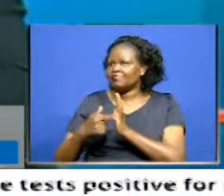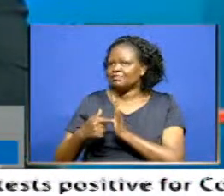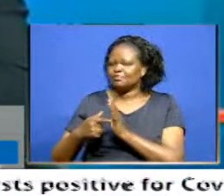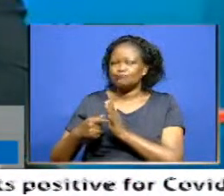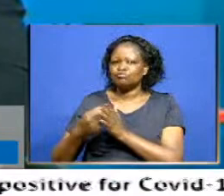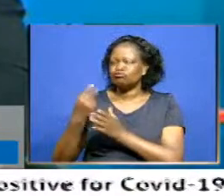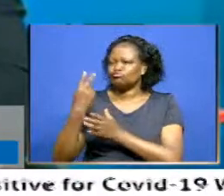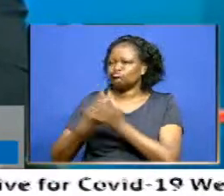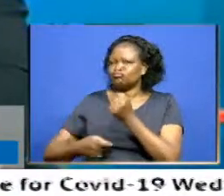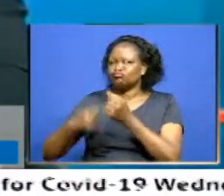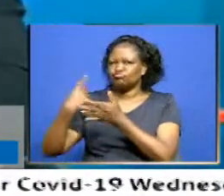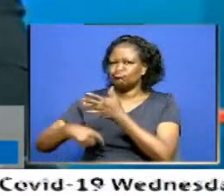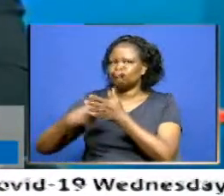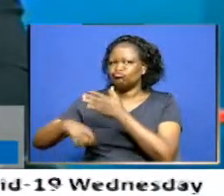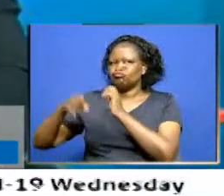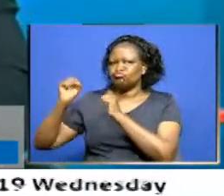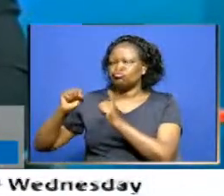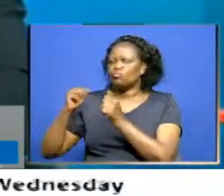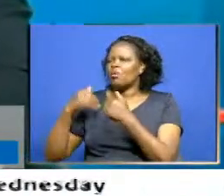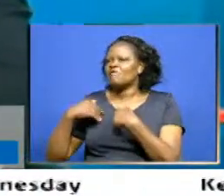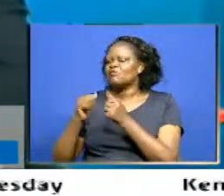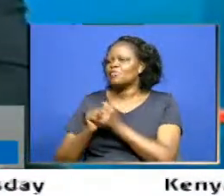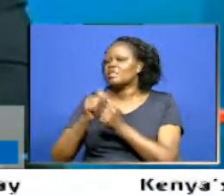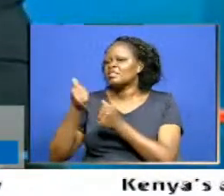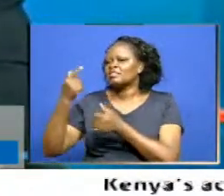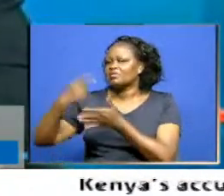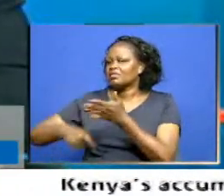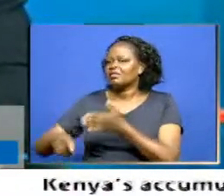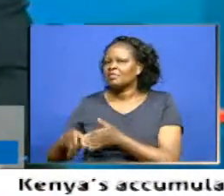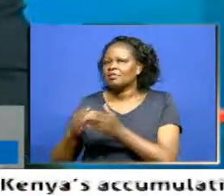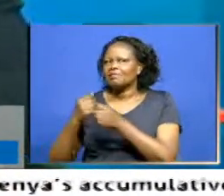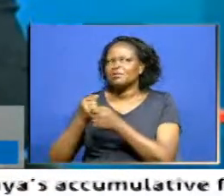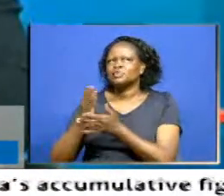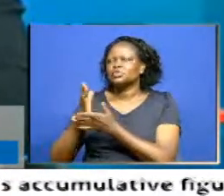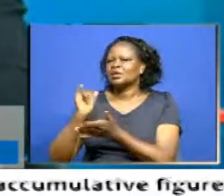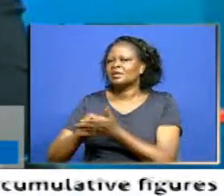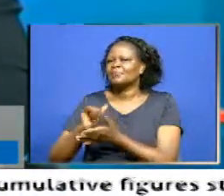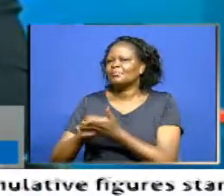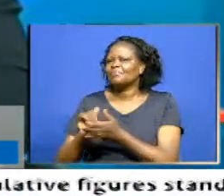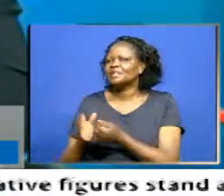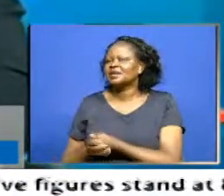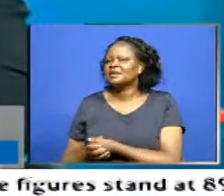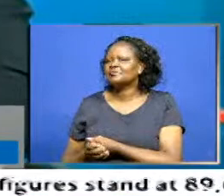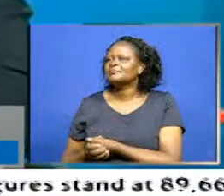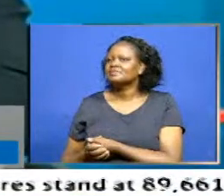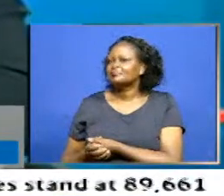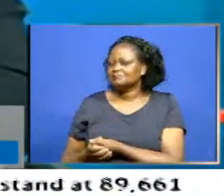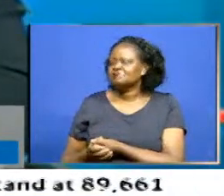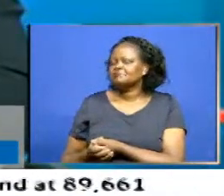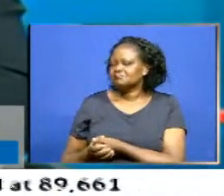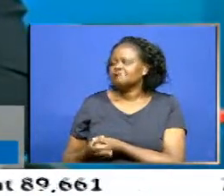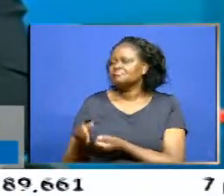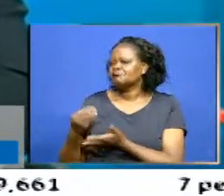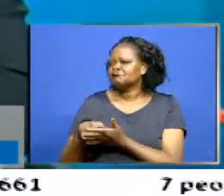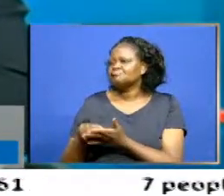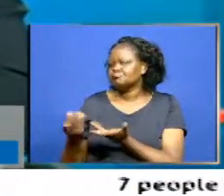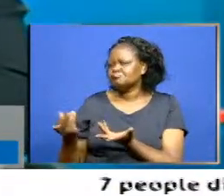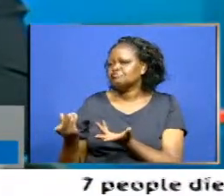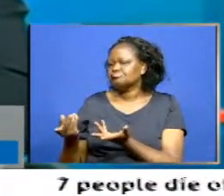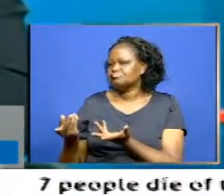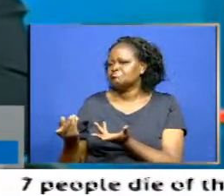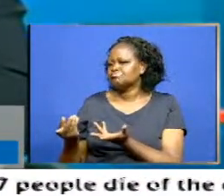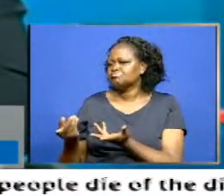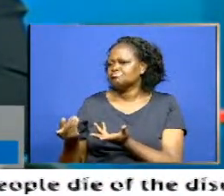taxation agreements we have with other tax havens that just make sure that we have a lot of illicit financial flows out of this country. If we can plug